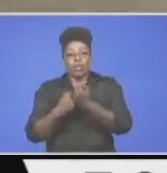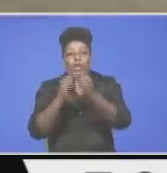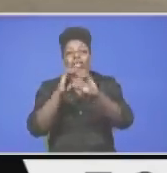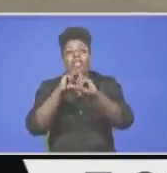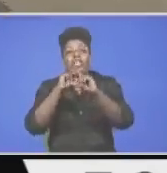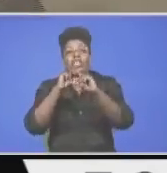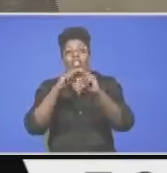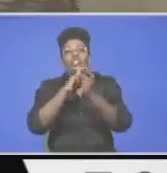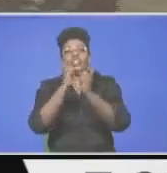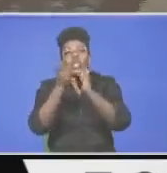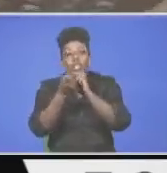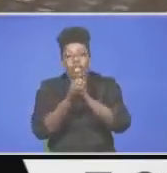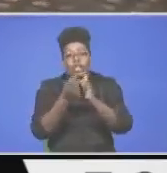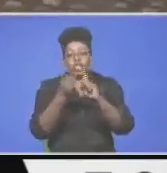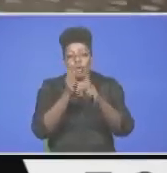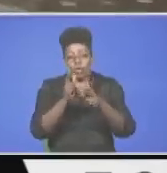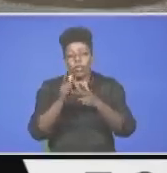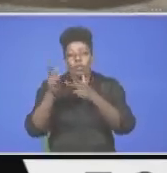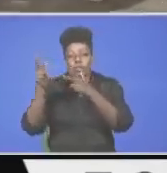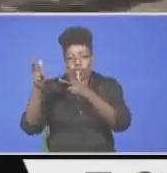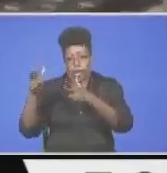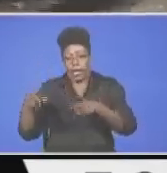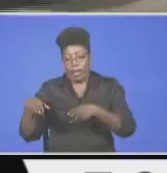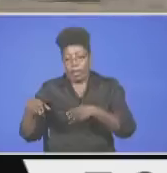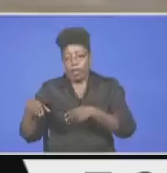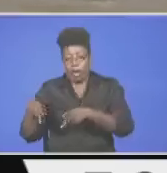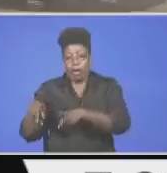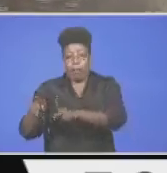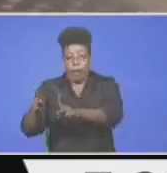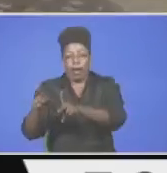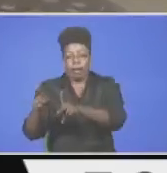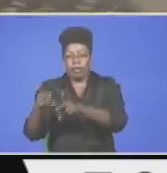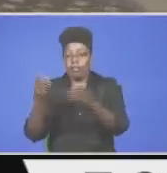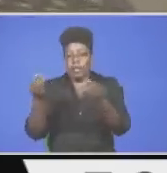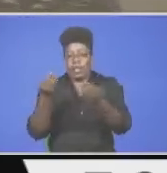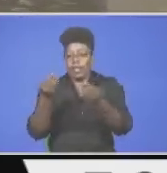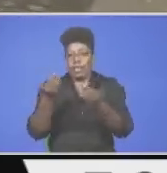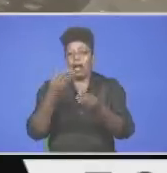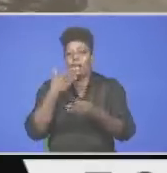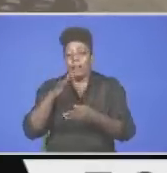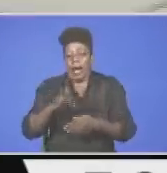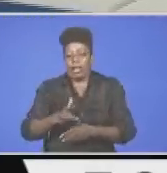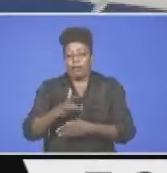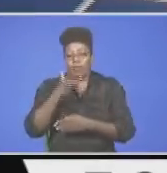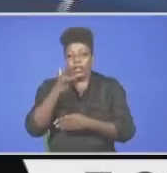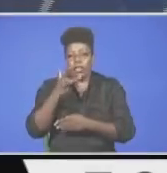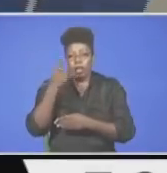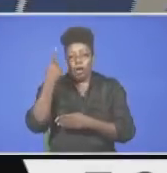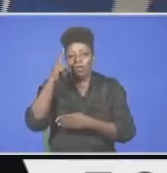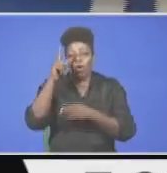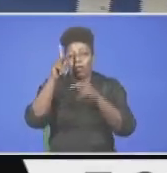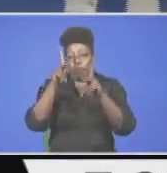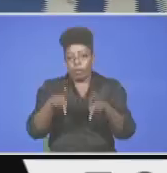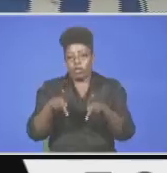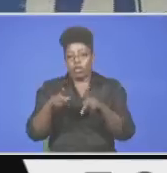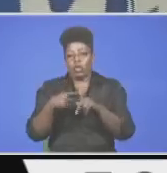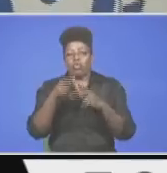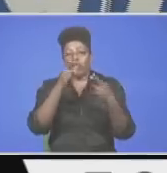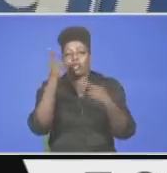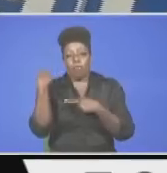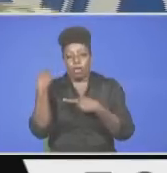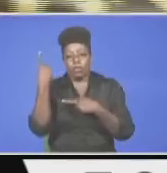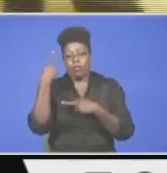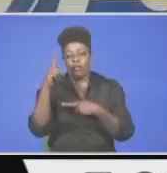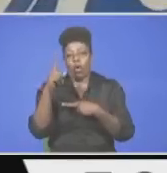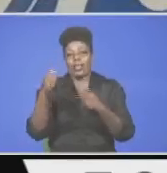to the parade route to make it safer, she holds no ill feelings towards the person responsible for the accident. I would go